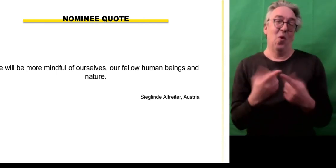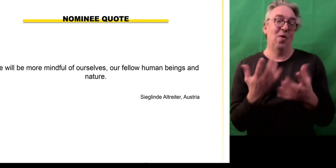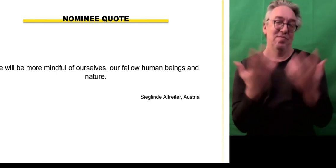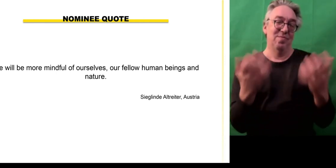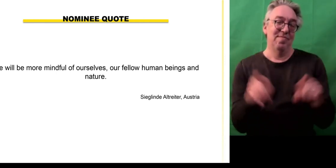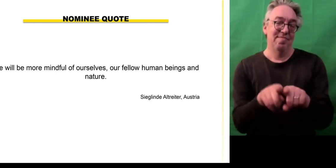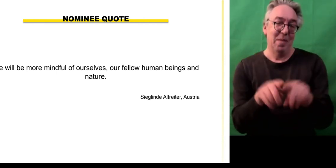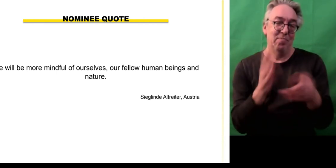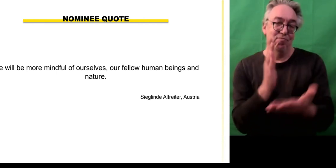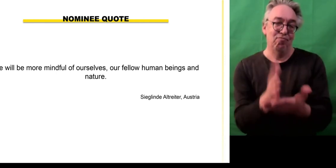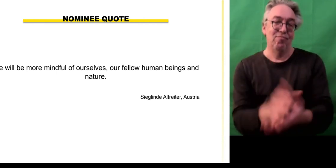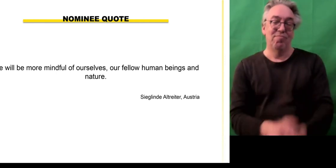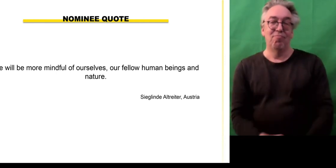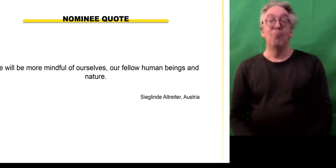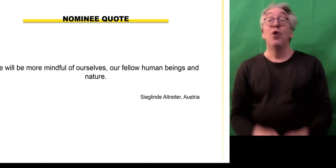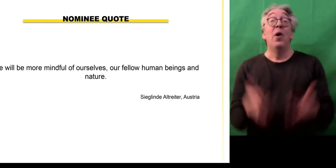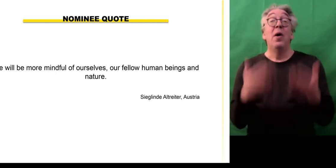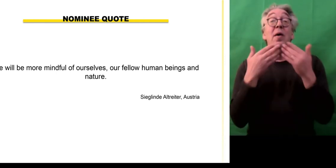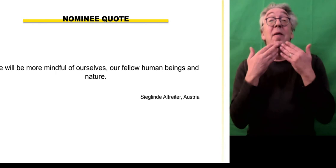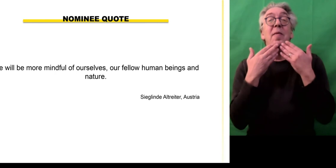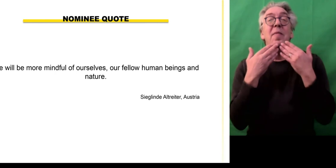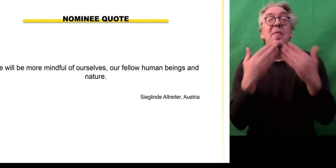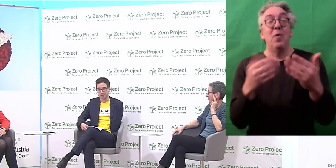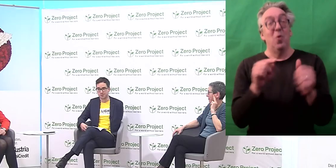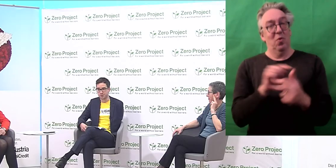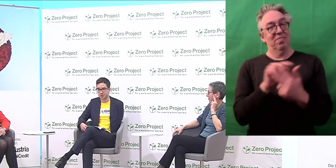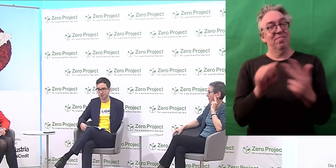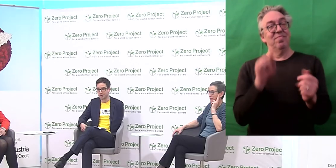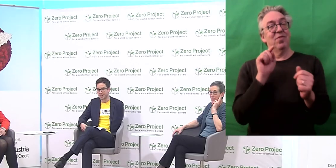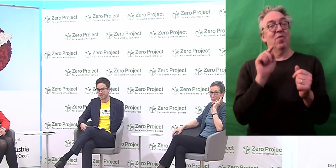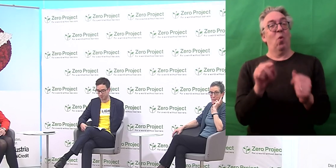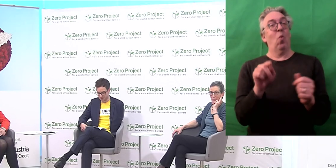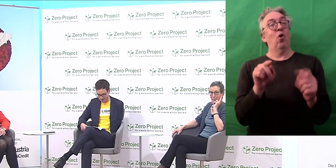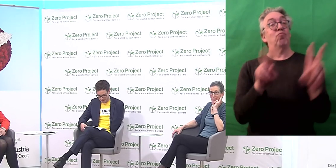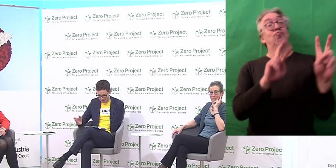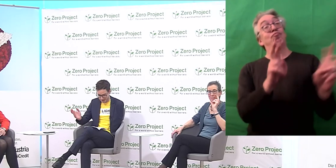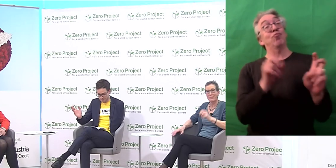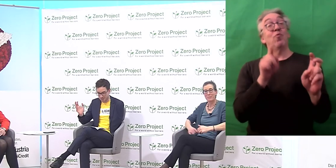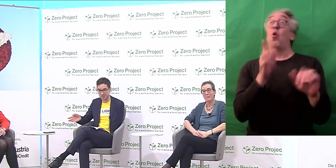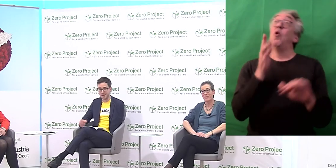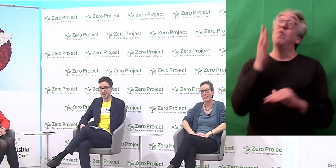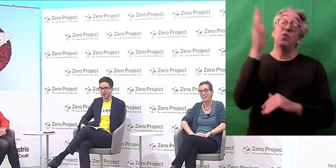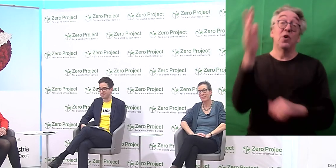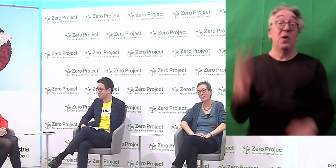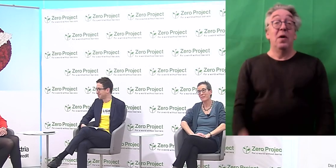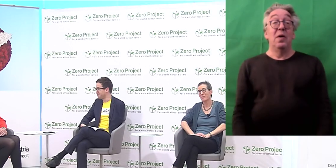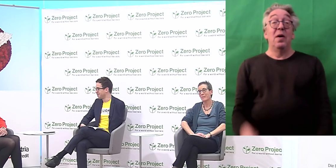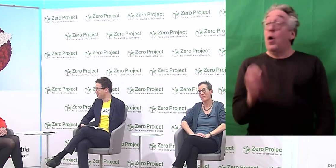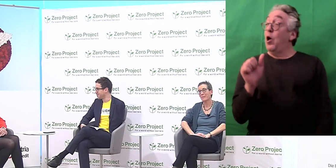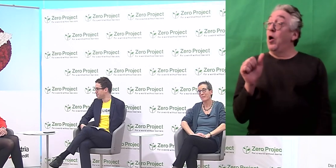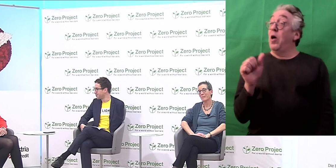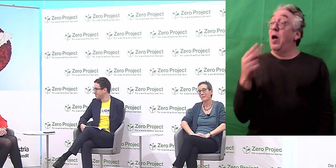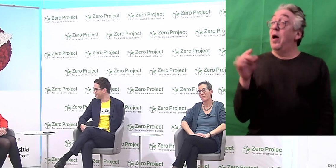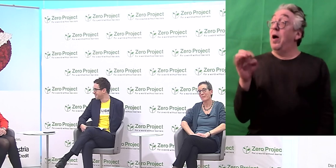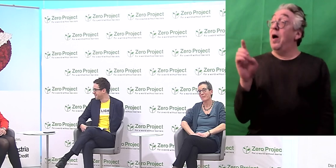in practice. Thank you for those outlines on the future, looking at the future. And Heidemarie, some